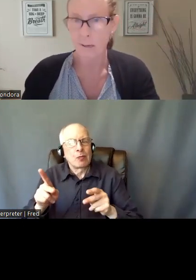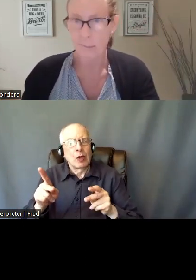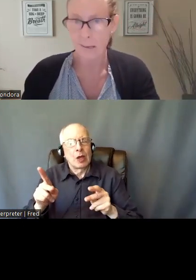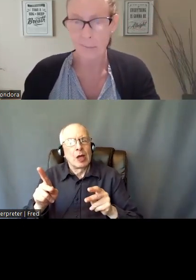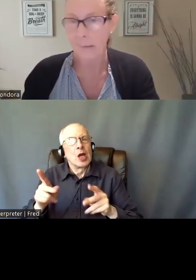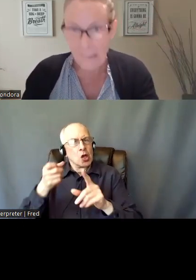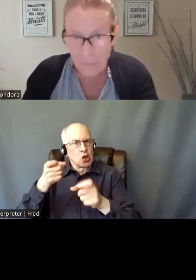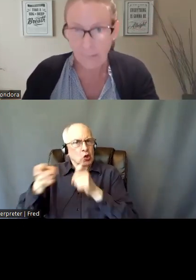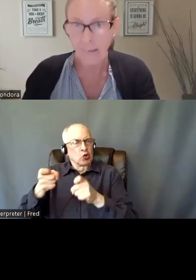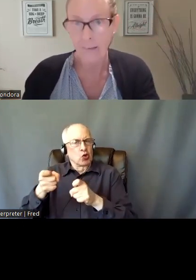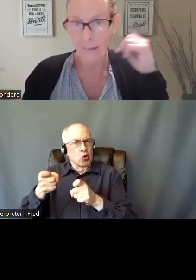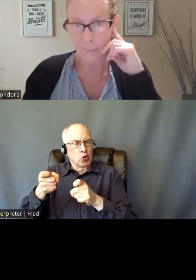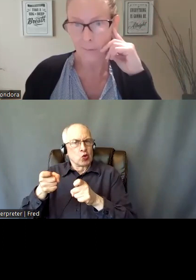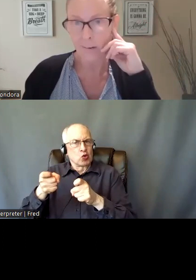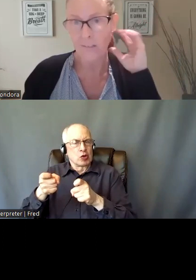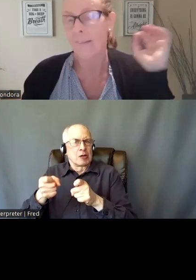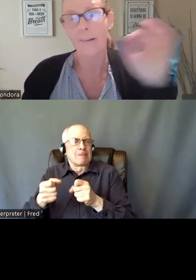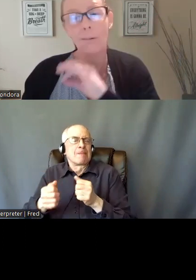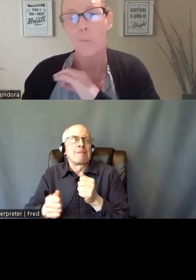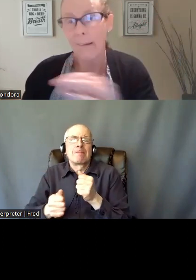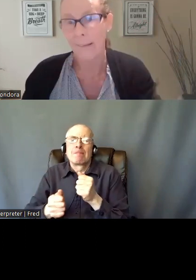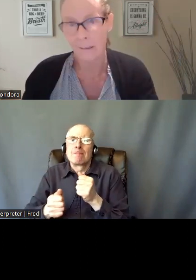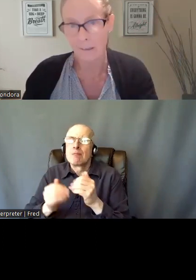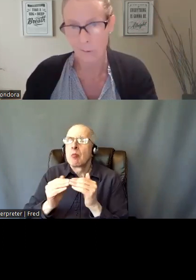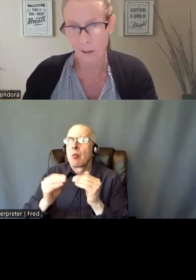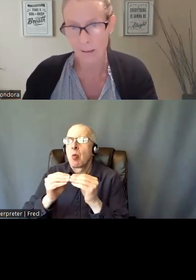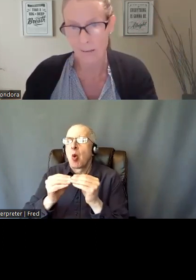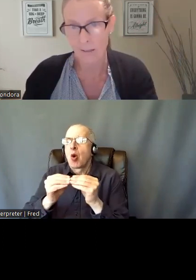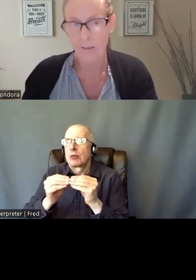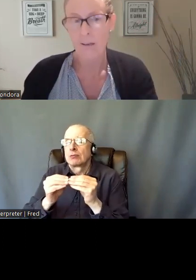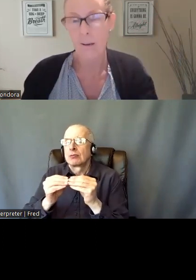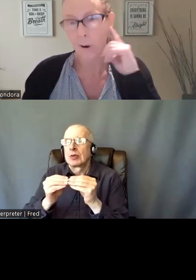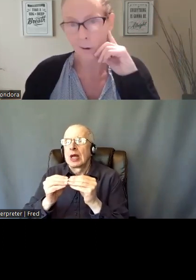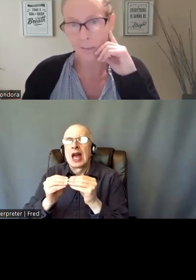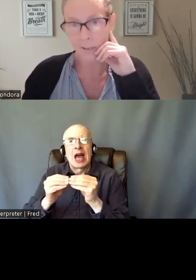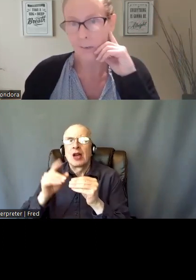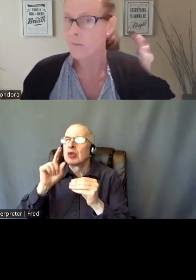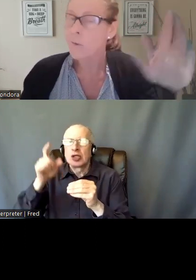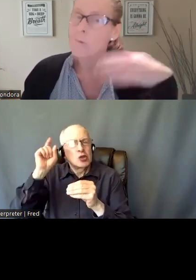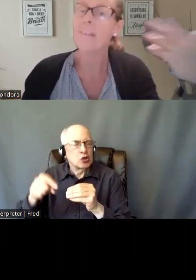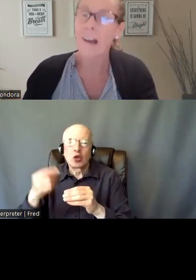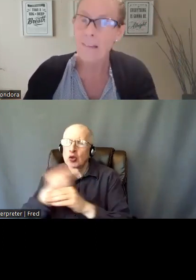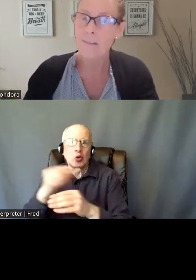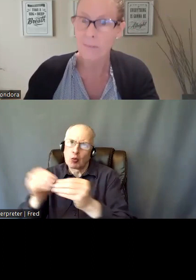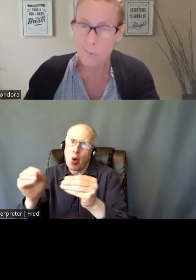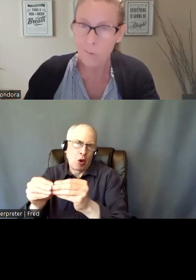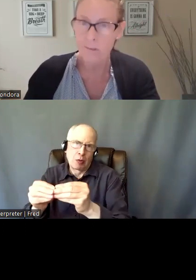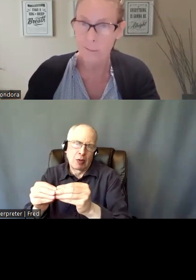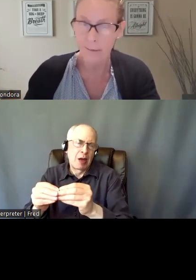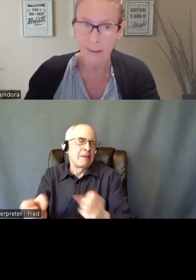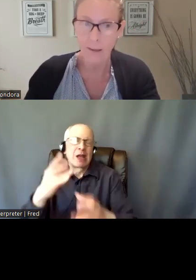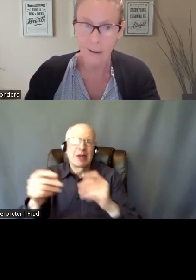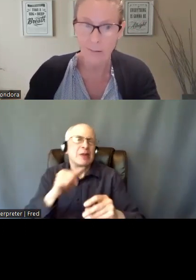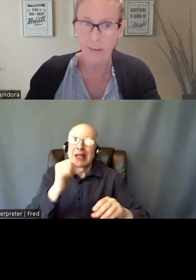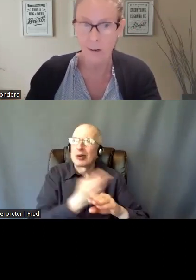control as possible, even in a time of crisis. And they're widely underutilized across the country. So those would be the kinds of tools